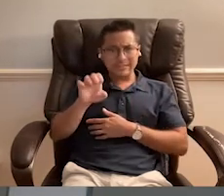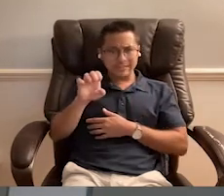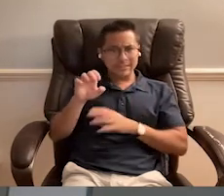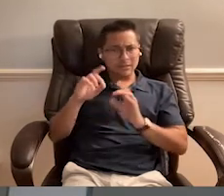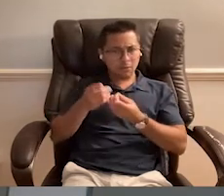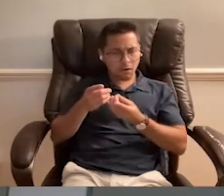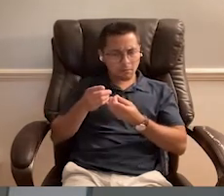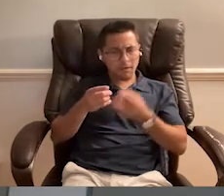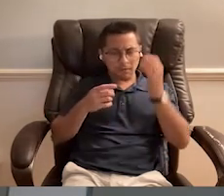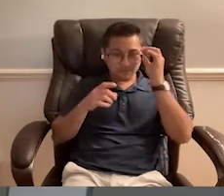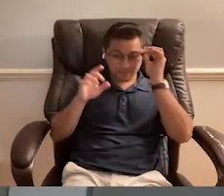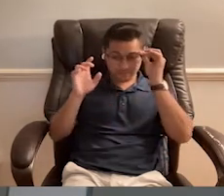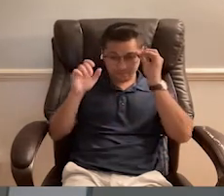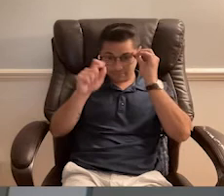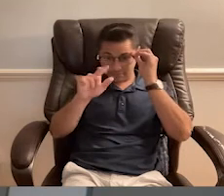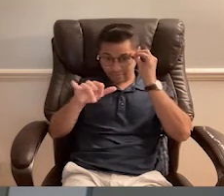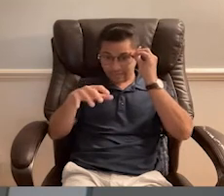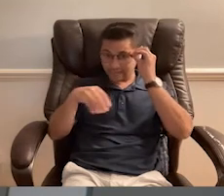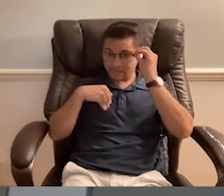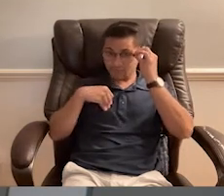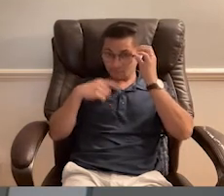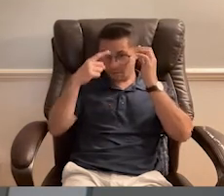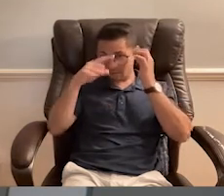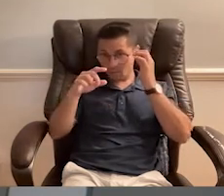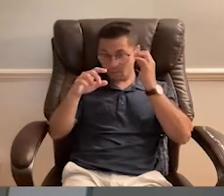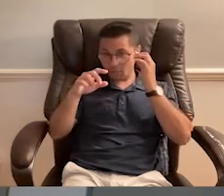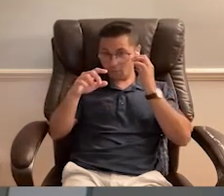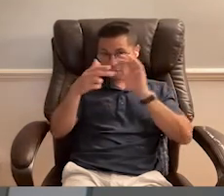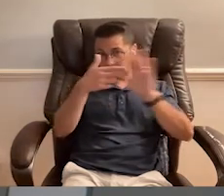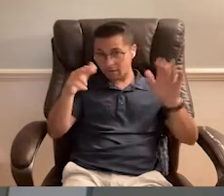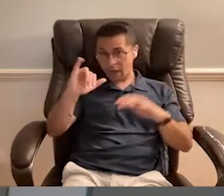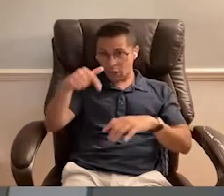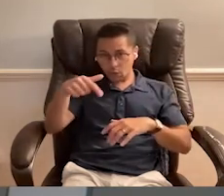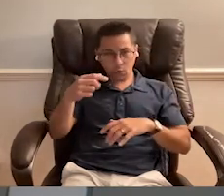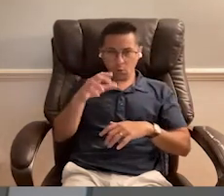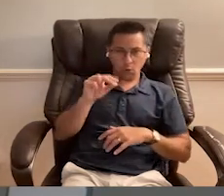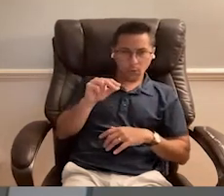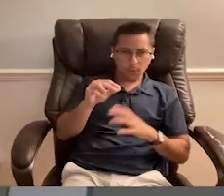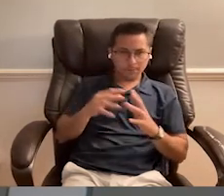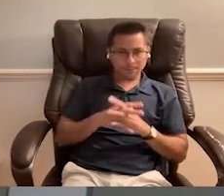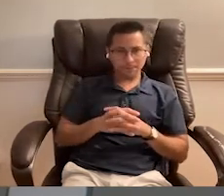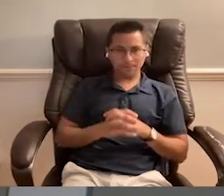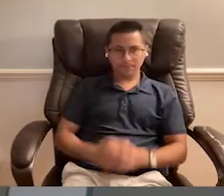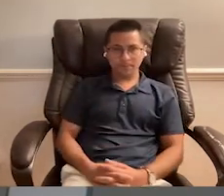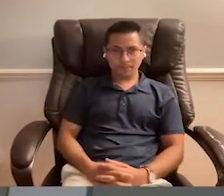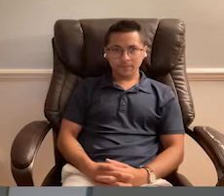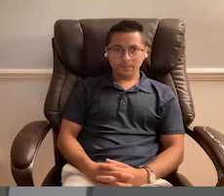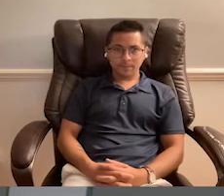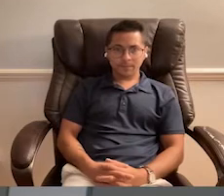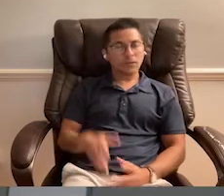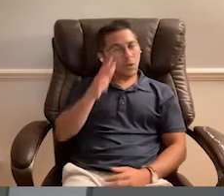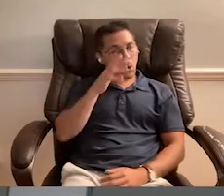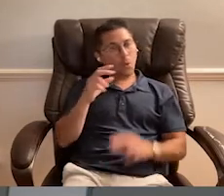the school ESE department, district office, is that acceptable when it gives an IQ or a doctor's